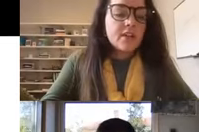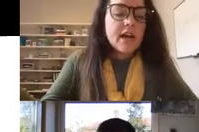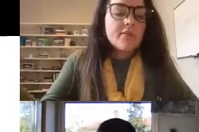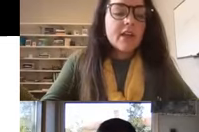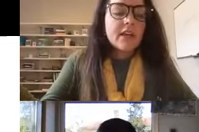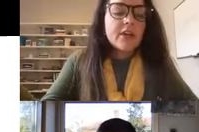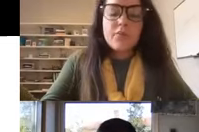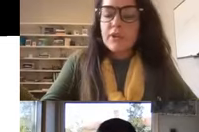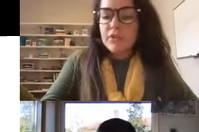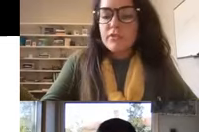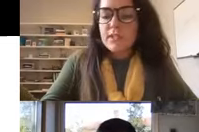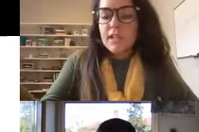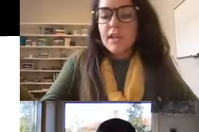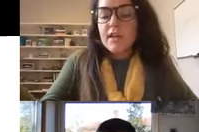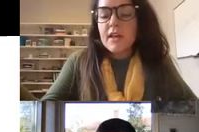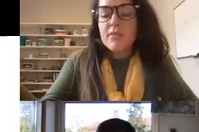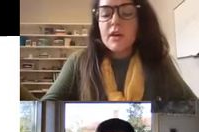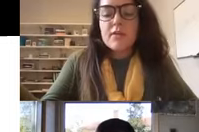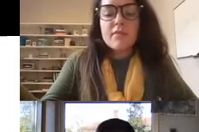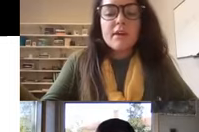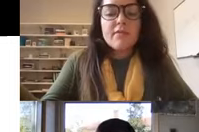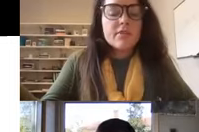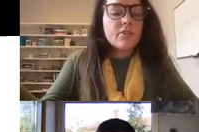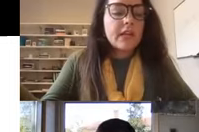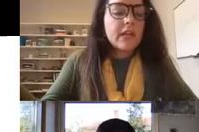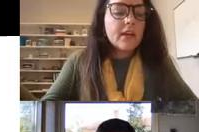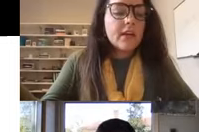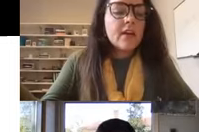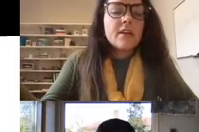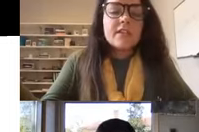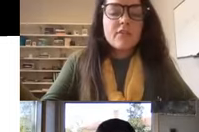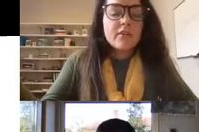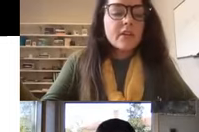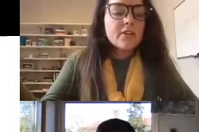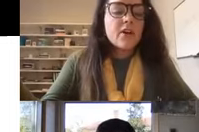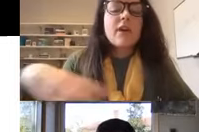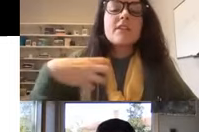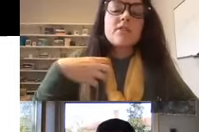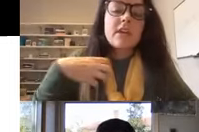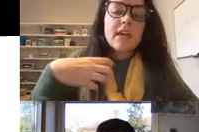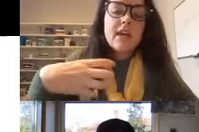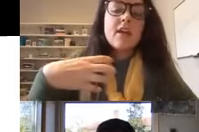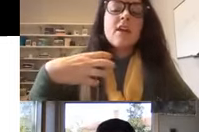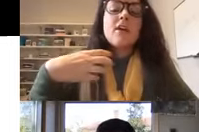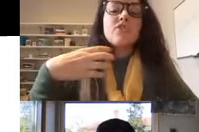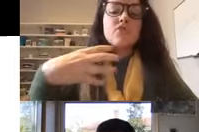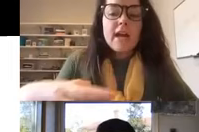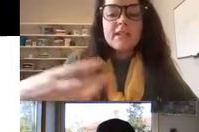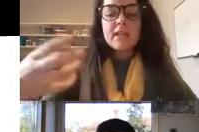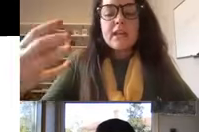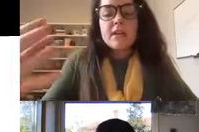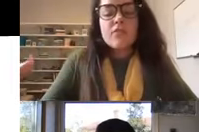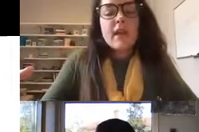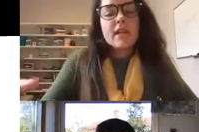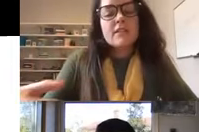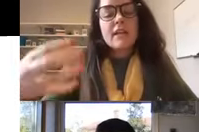Dr. Adam Elliott Cooper, who's seen at the bottom of your screen here several years ago, right? So again,